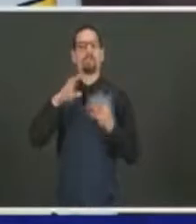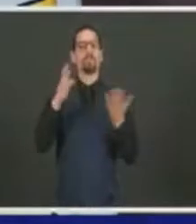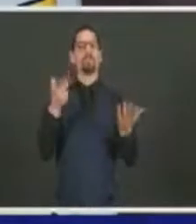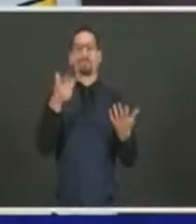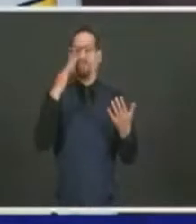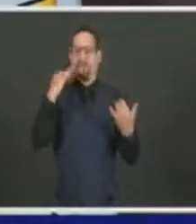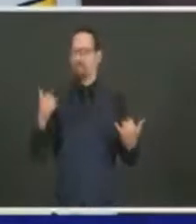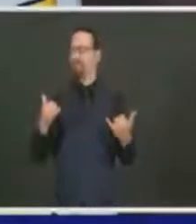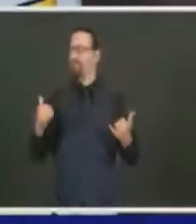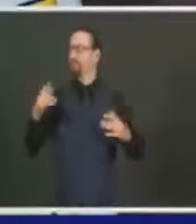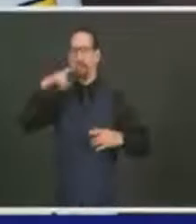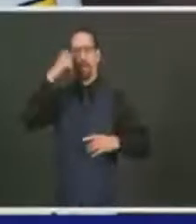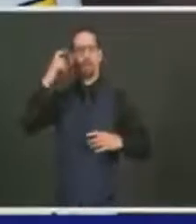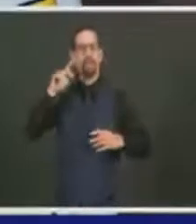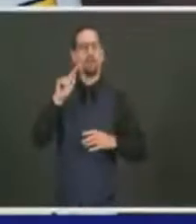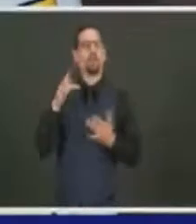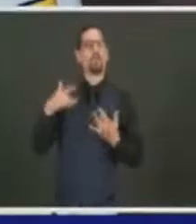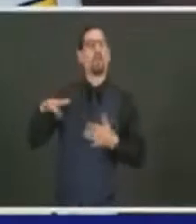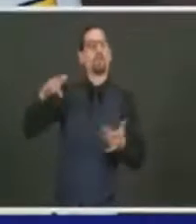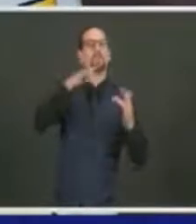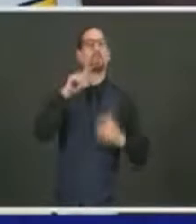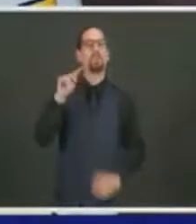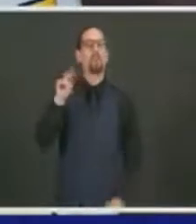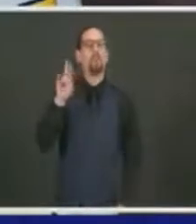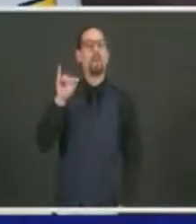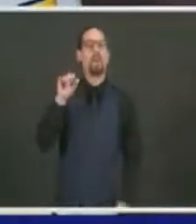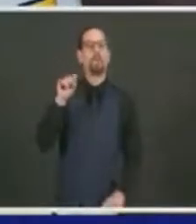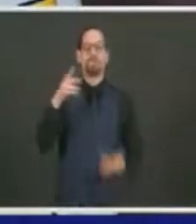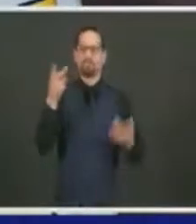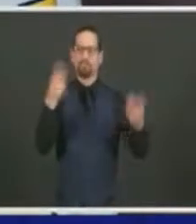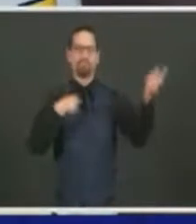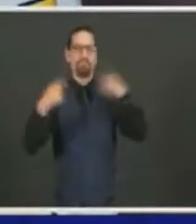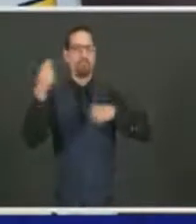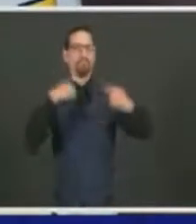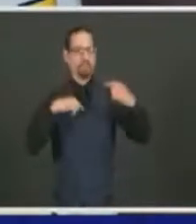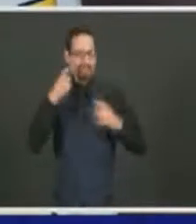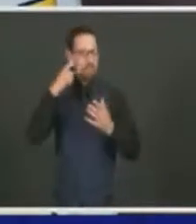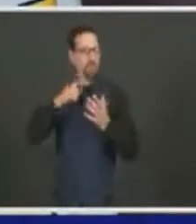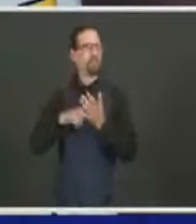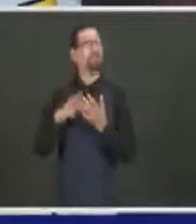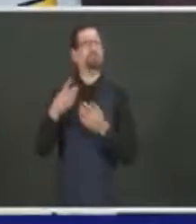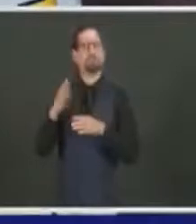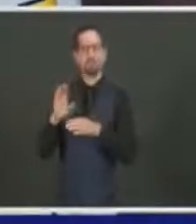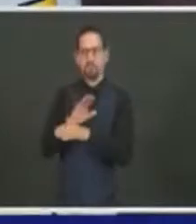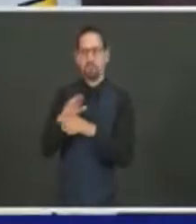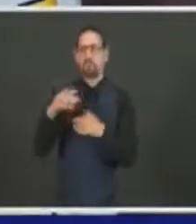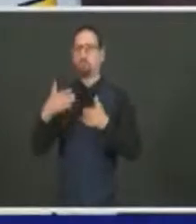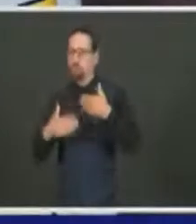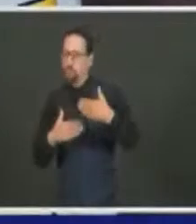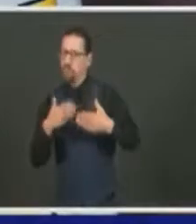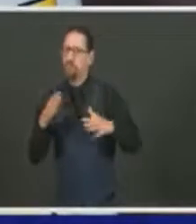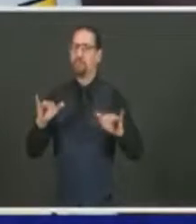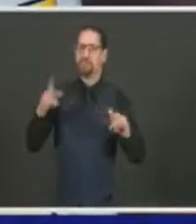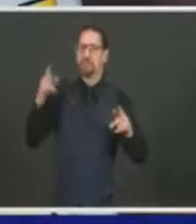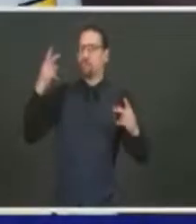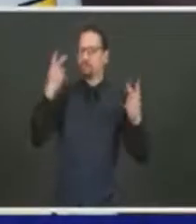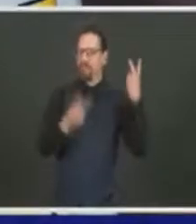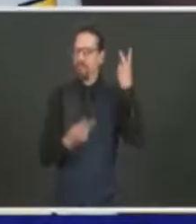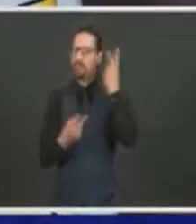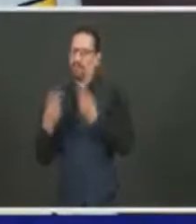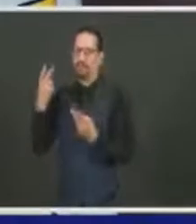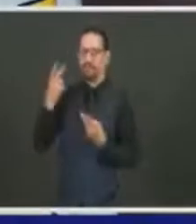travel is beginning to happen again. So as I said last week, this is something that we really have to look